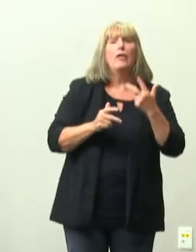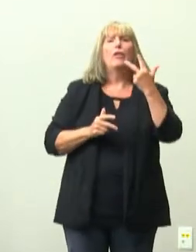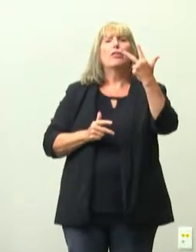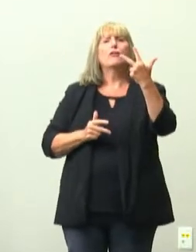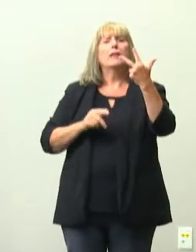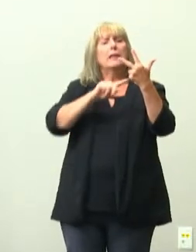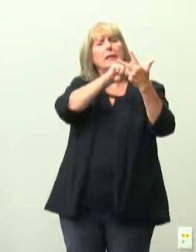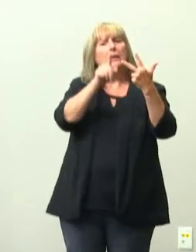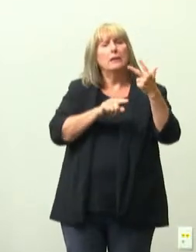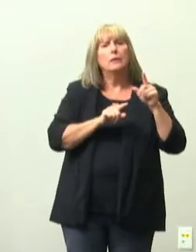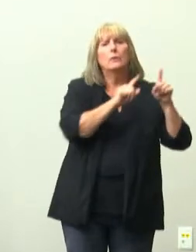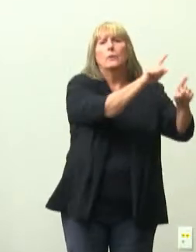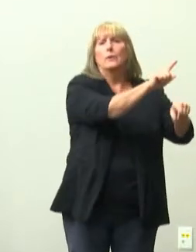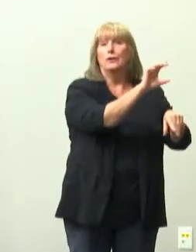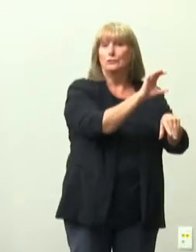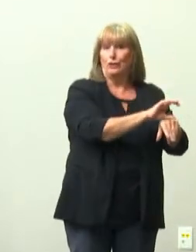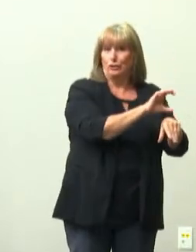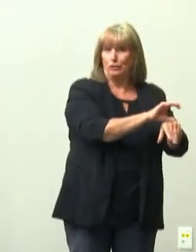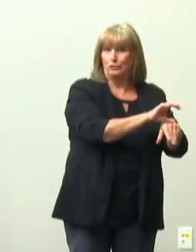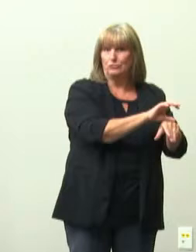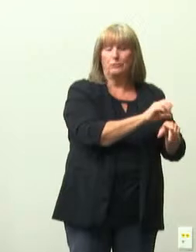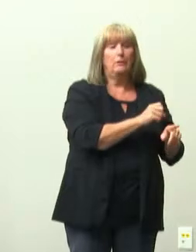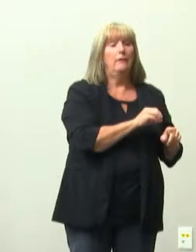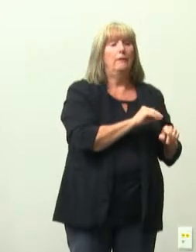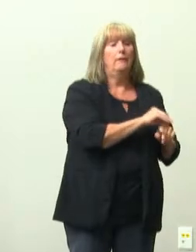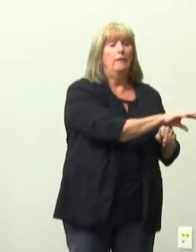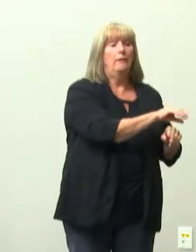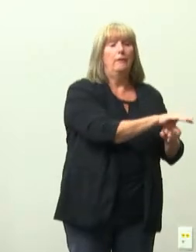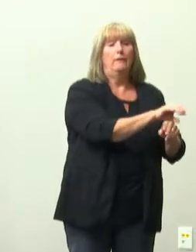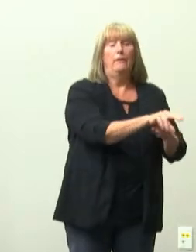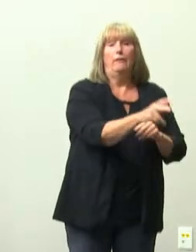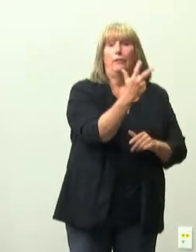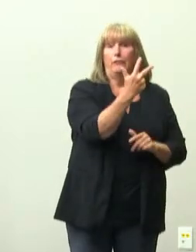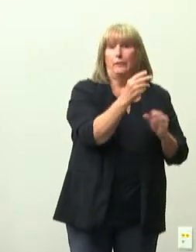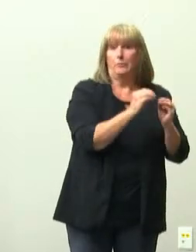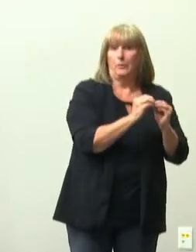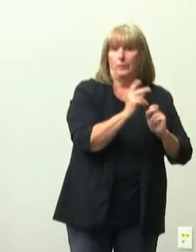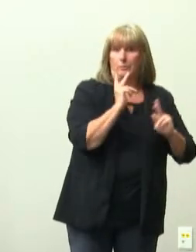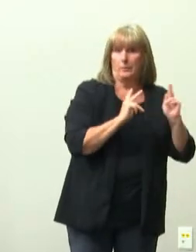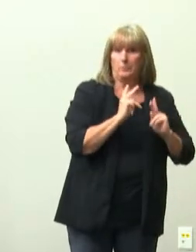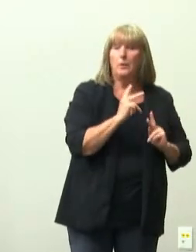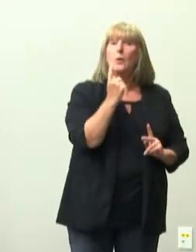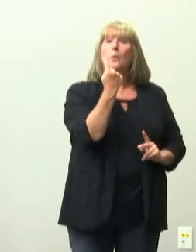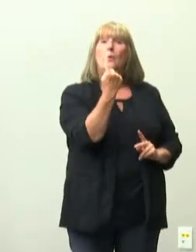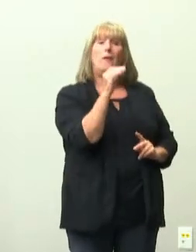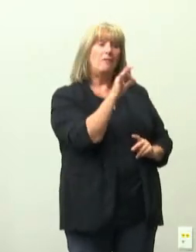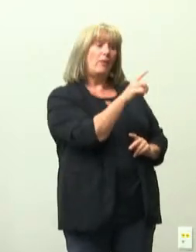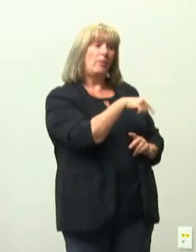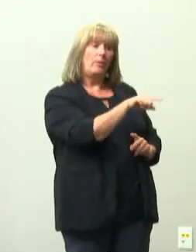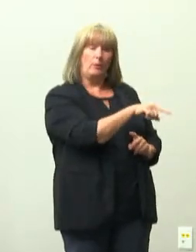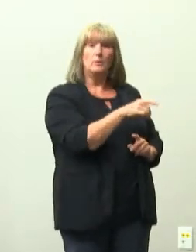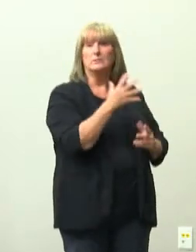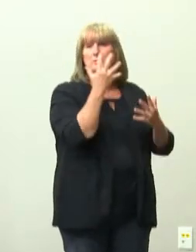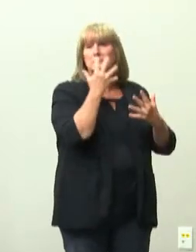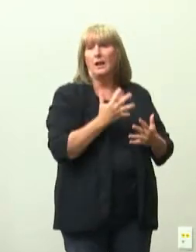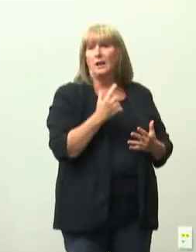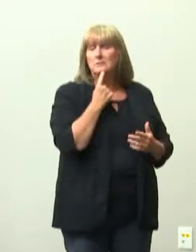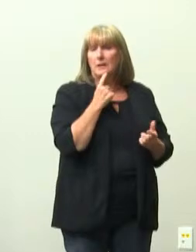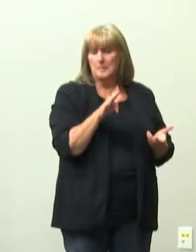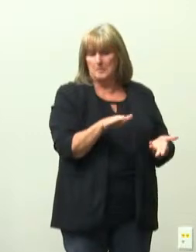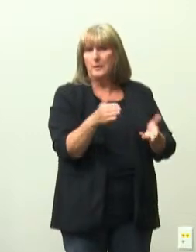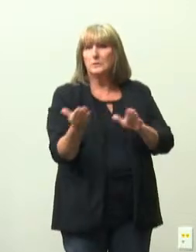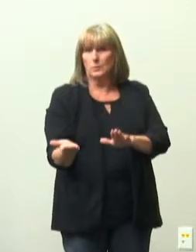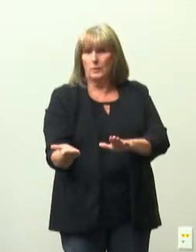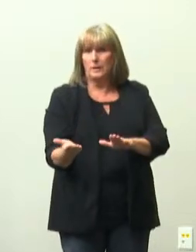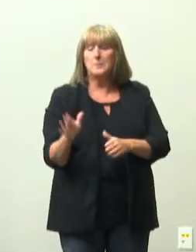church service, infecting 3 more people, one whom I'm sad to say passed away. In the center of the